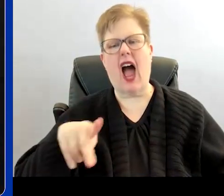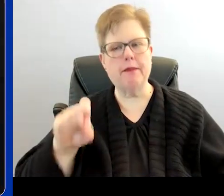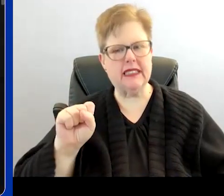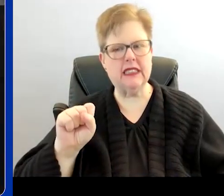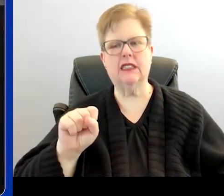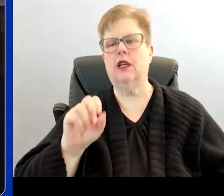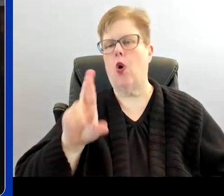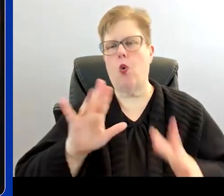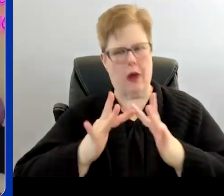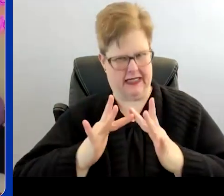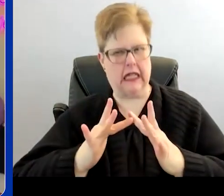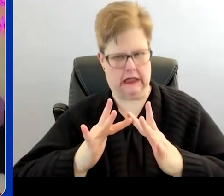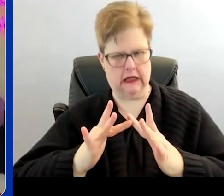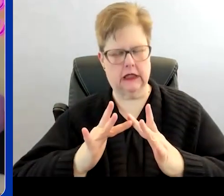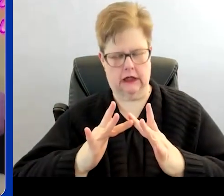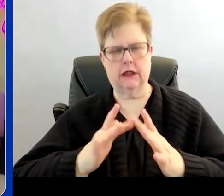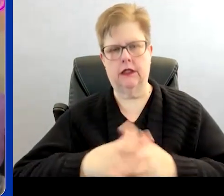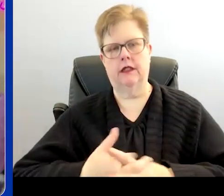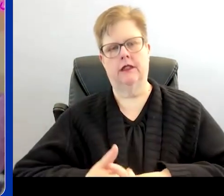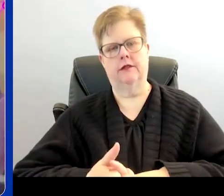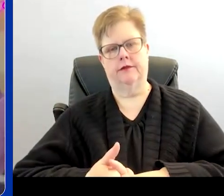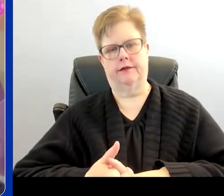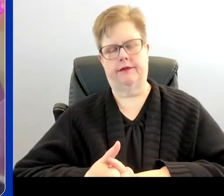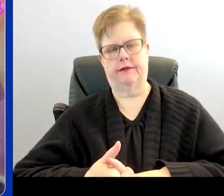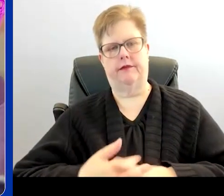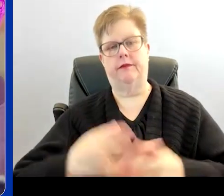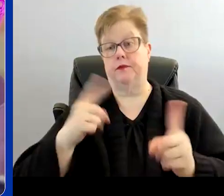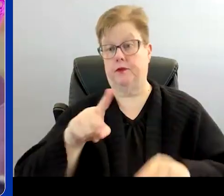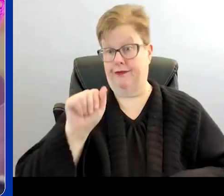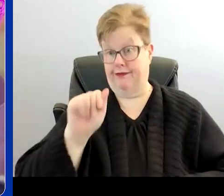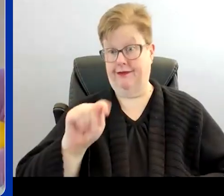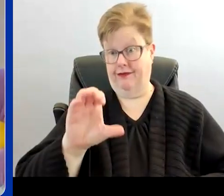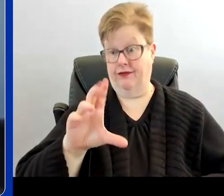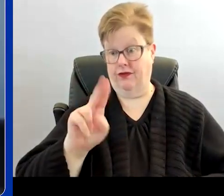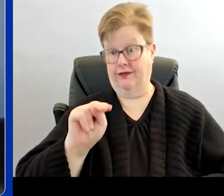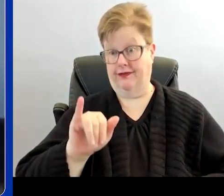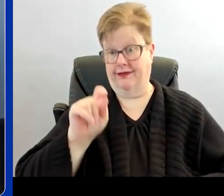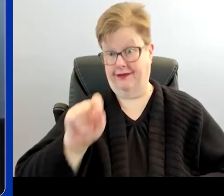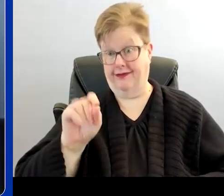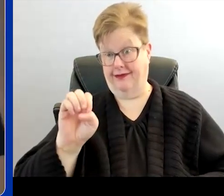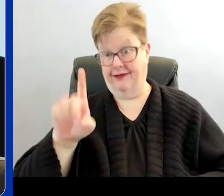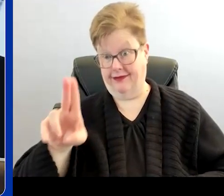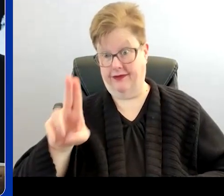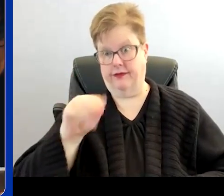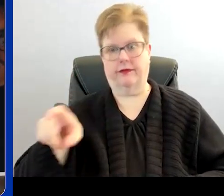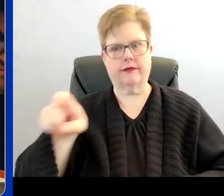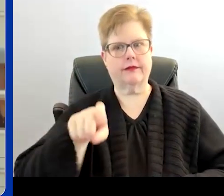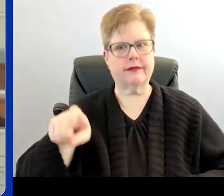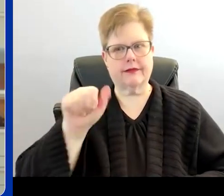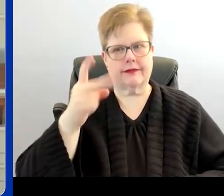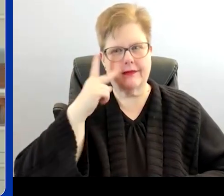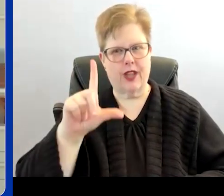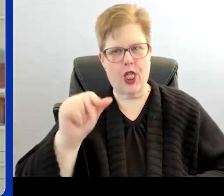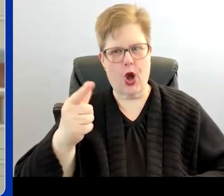applications or websites. So essentially, when you're at cuny.edu and you hover over login,